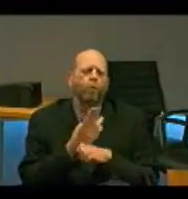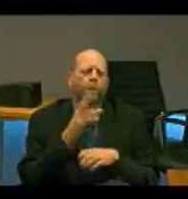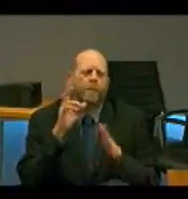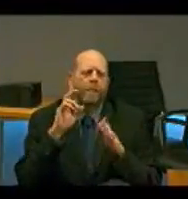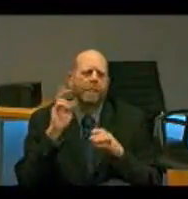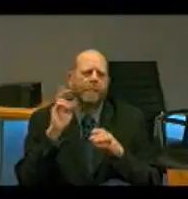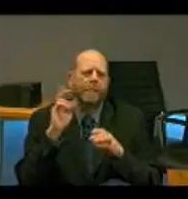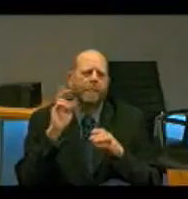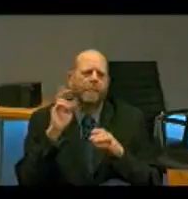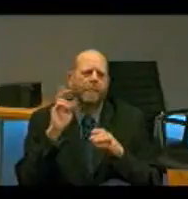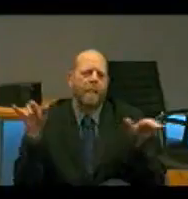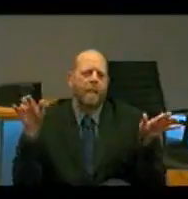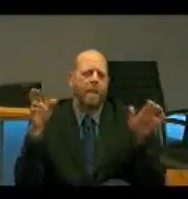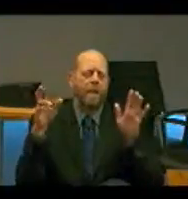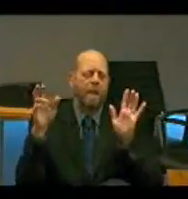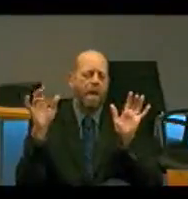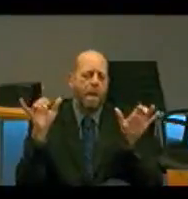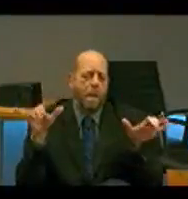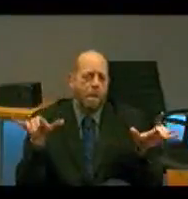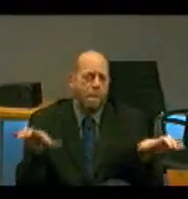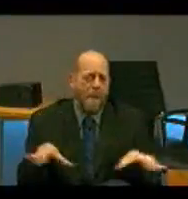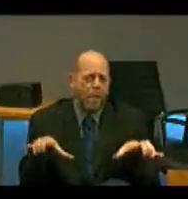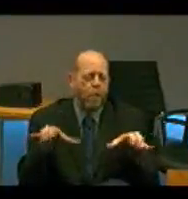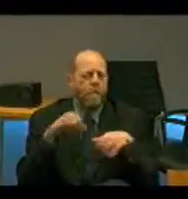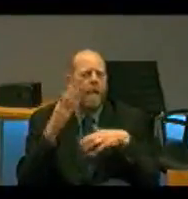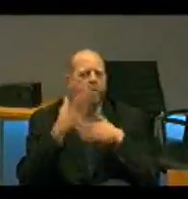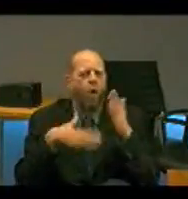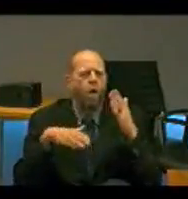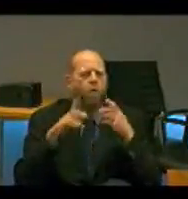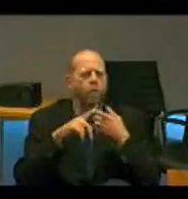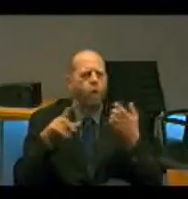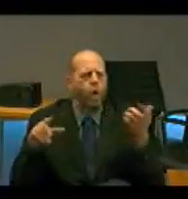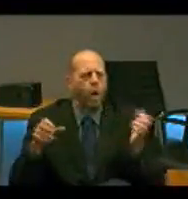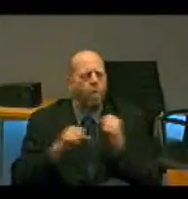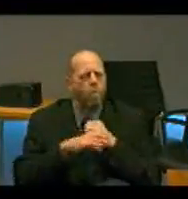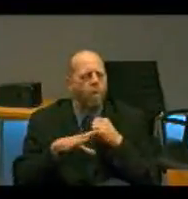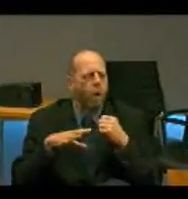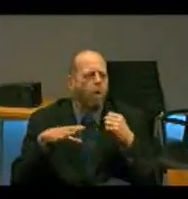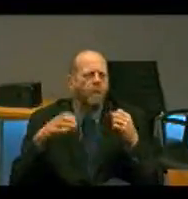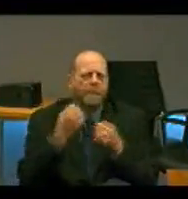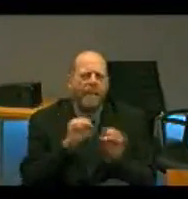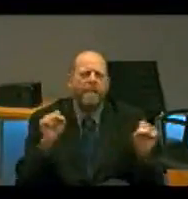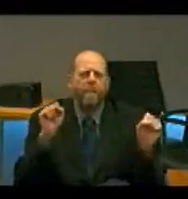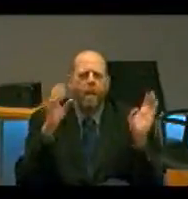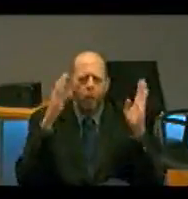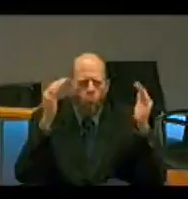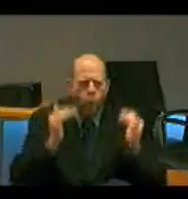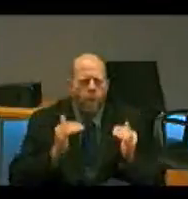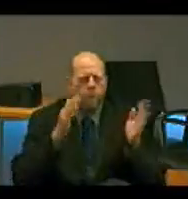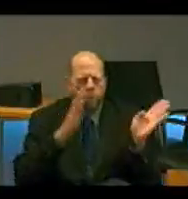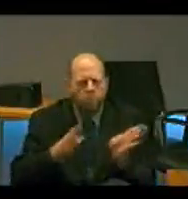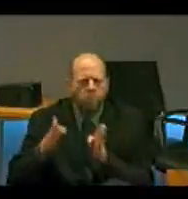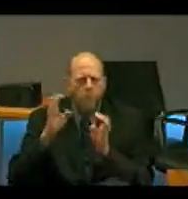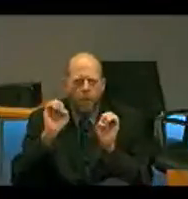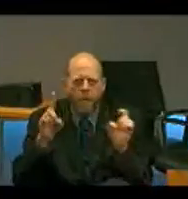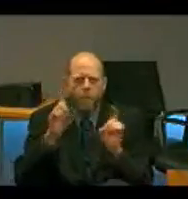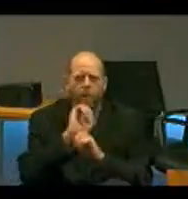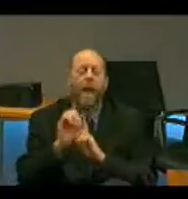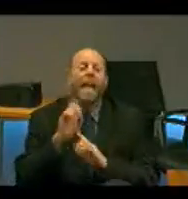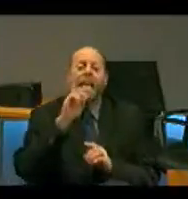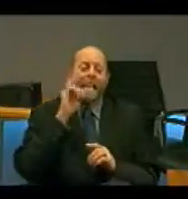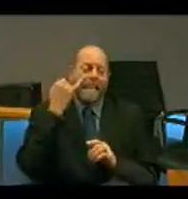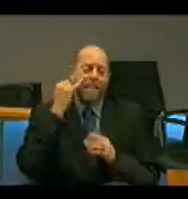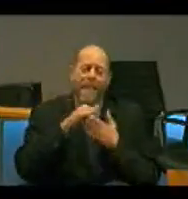disciplinary measures program to promote safe and orderly educational environments. So if that